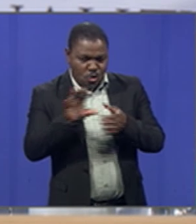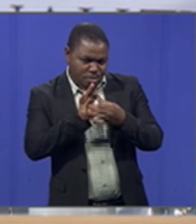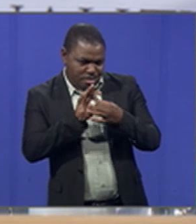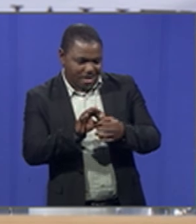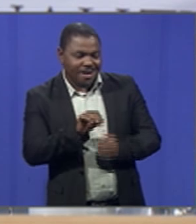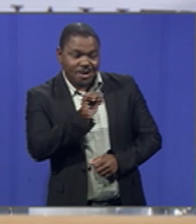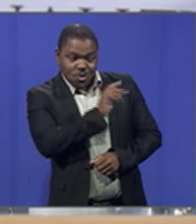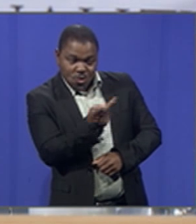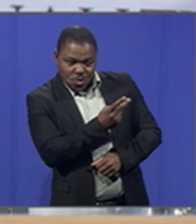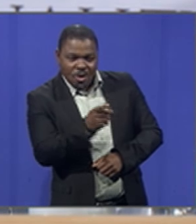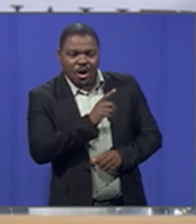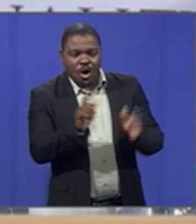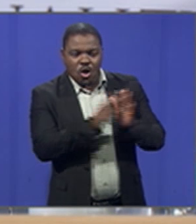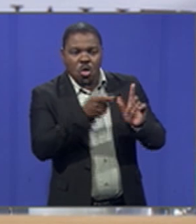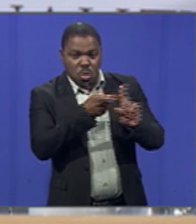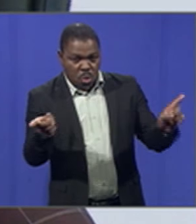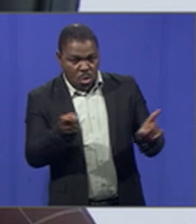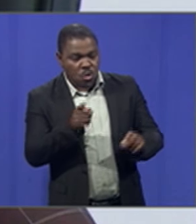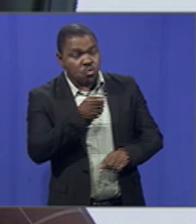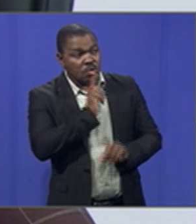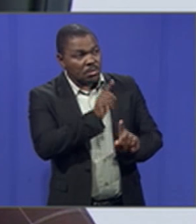proposition to you. What's your response?